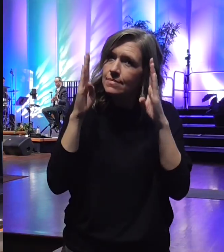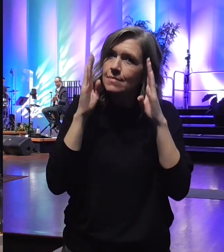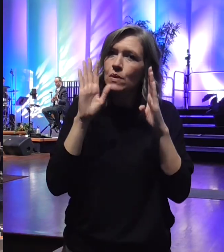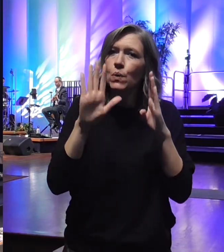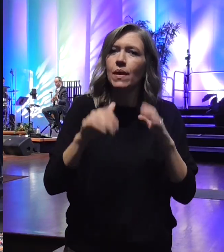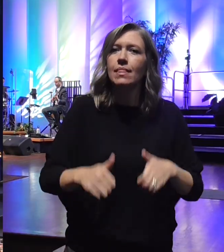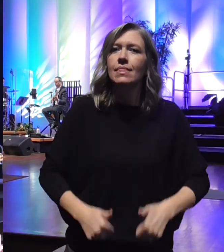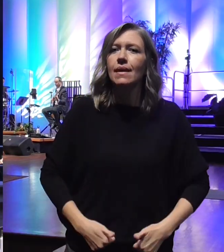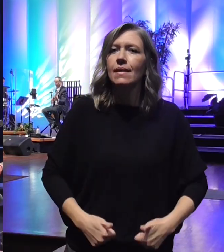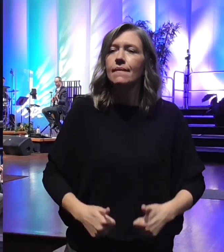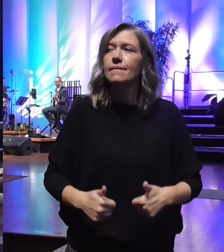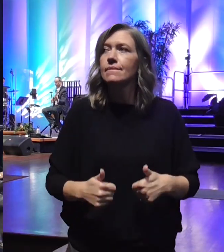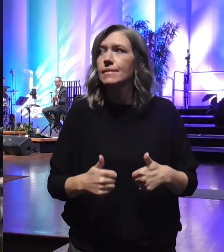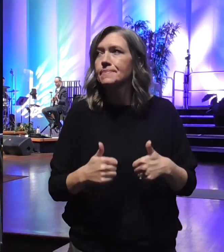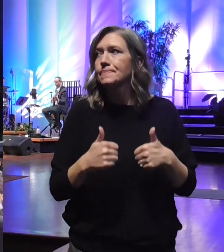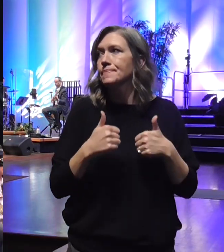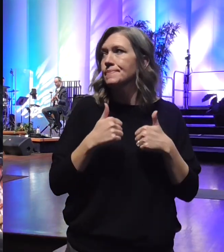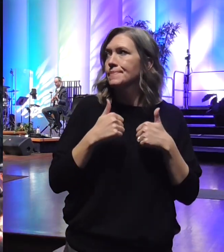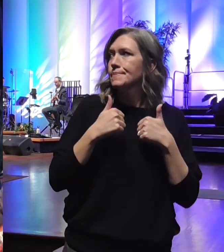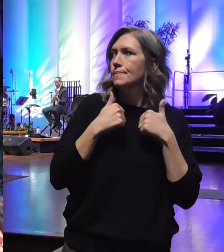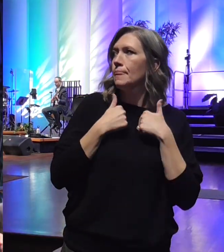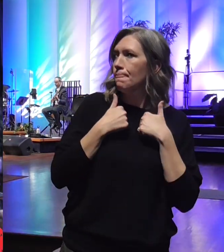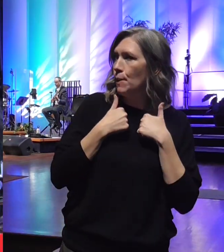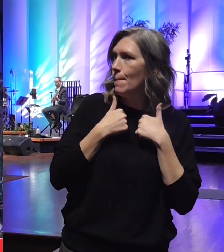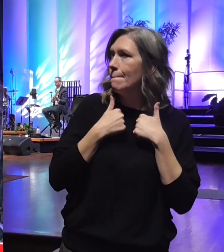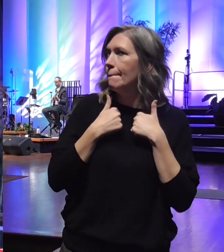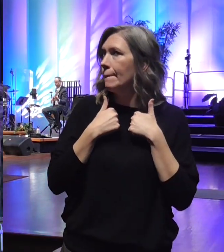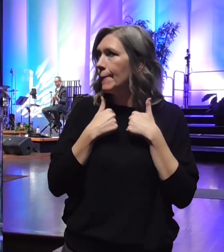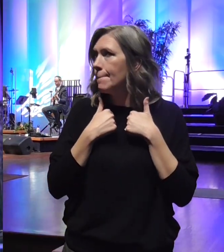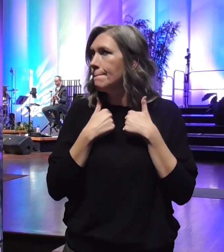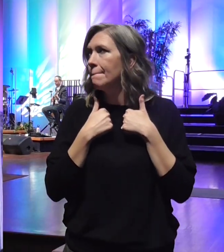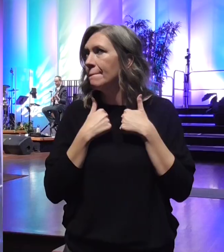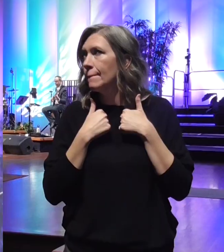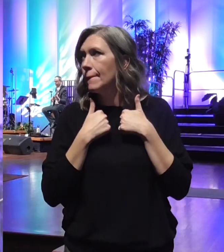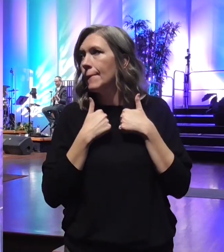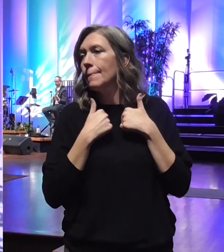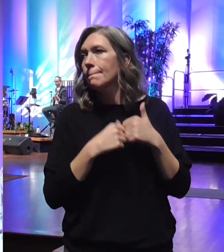Listen to your life, life, life, life.